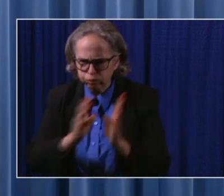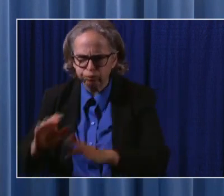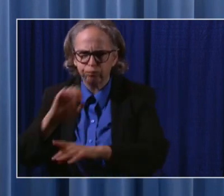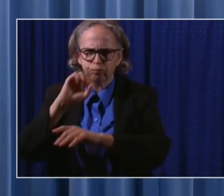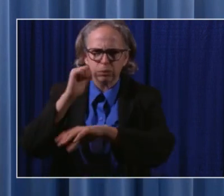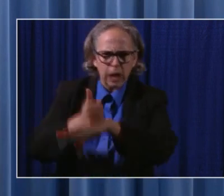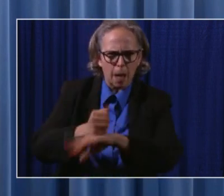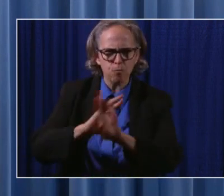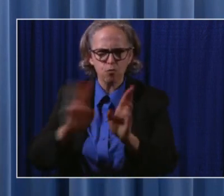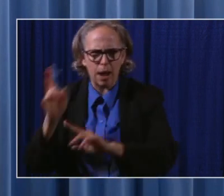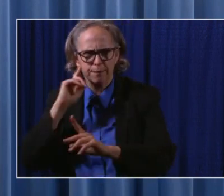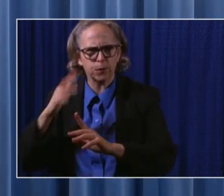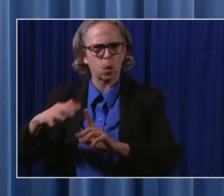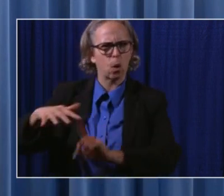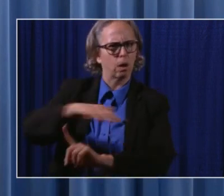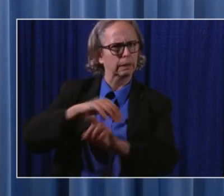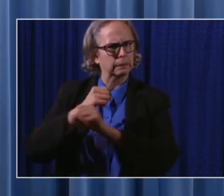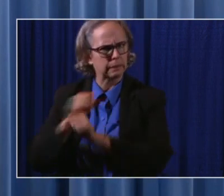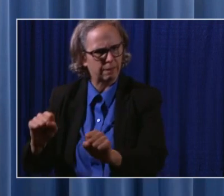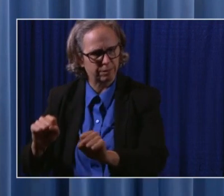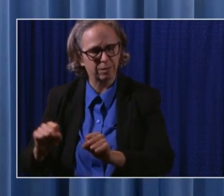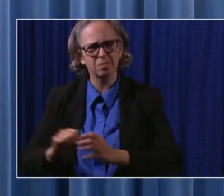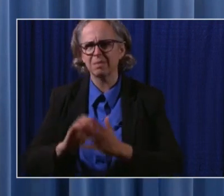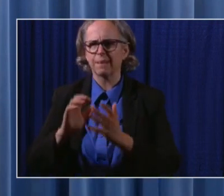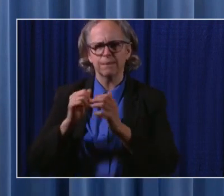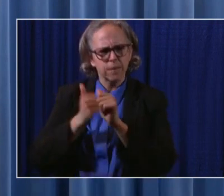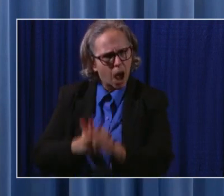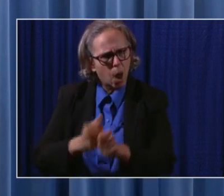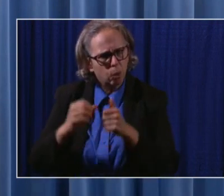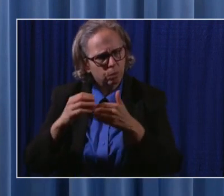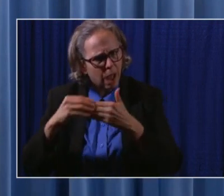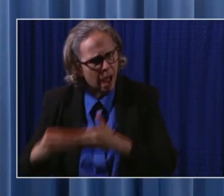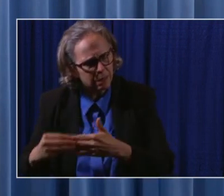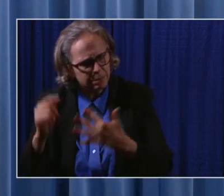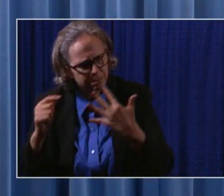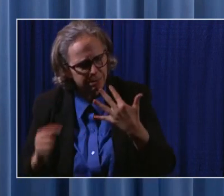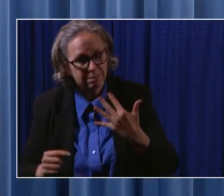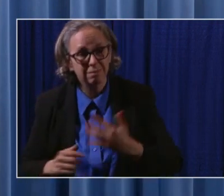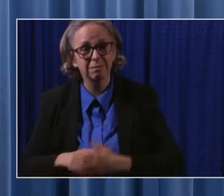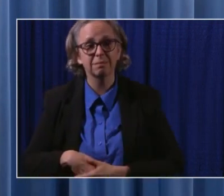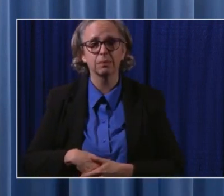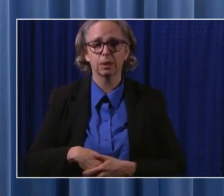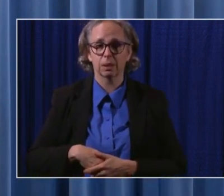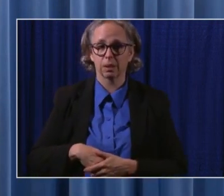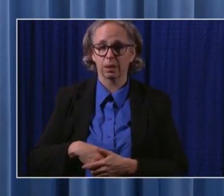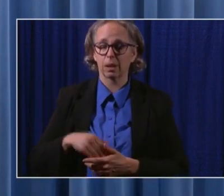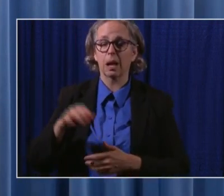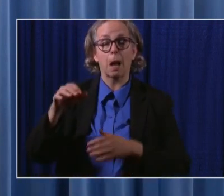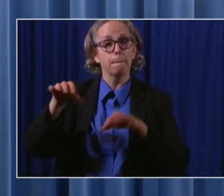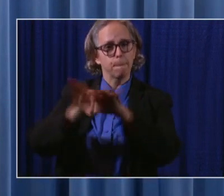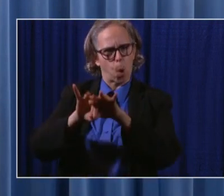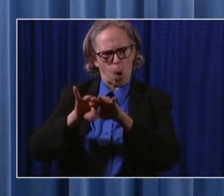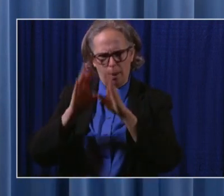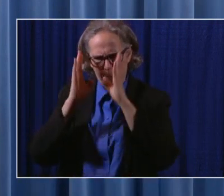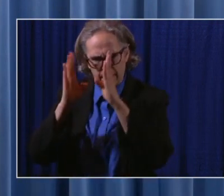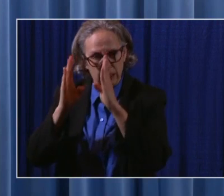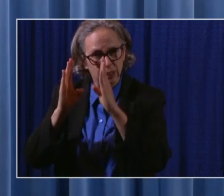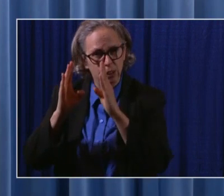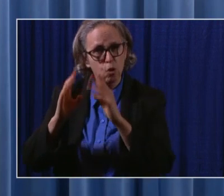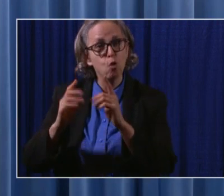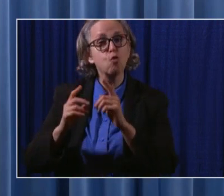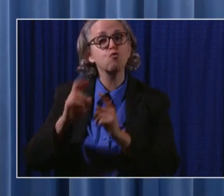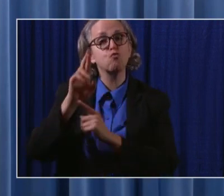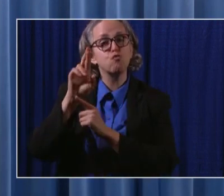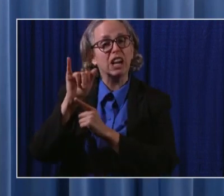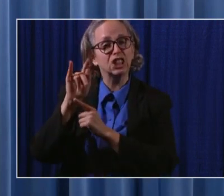maybe continue some of these smaller ratios? And we came back with the idea that we